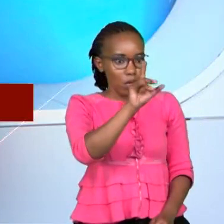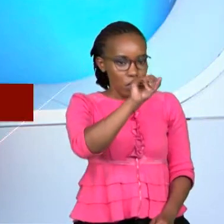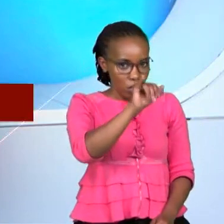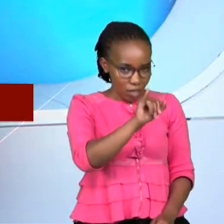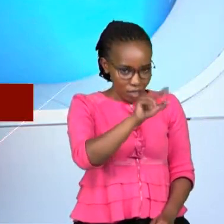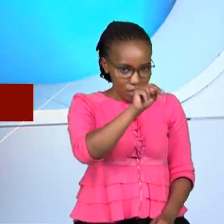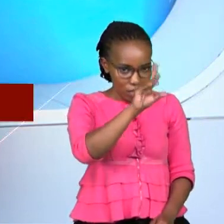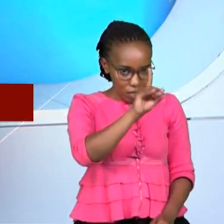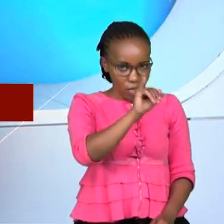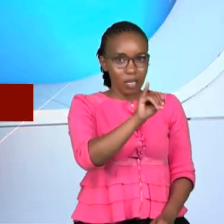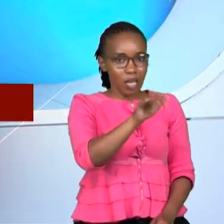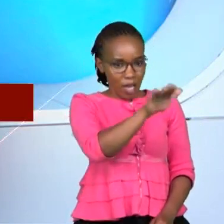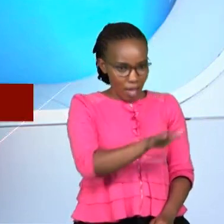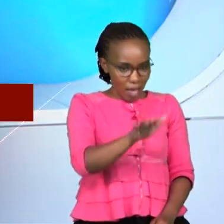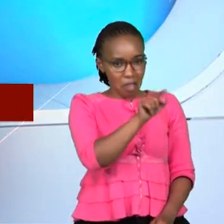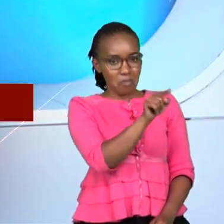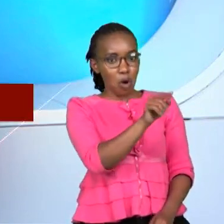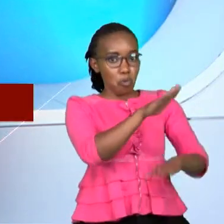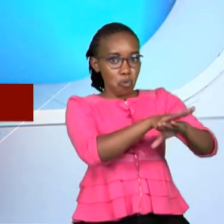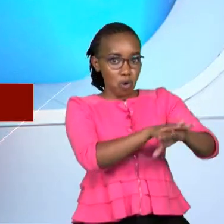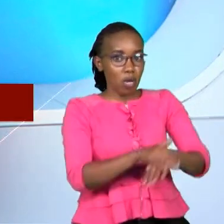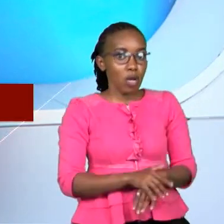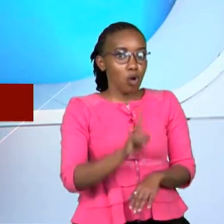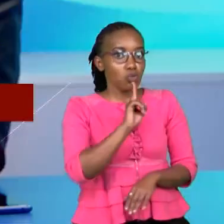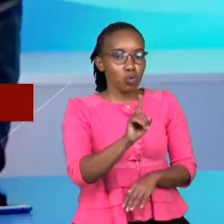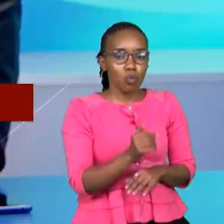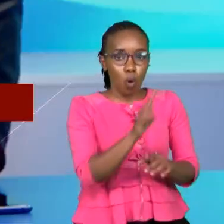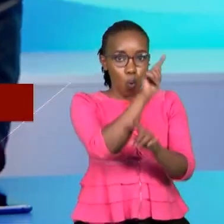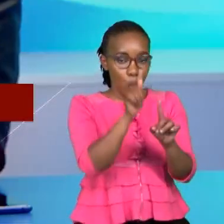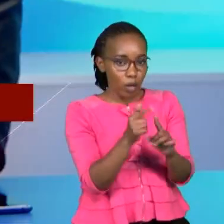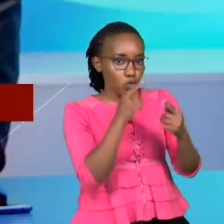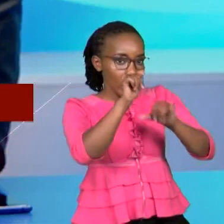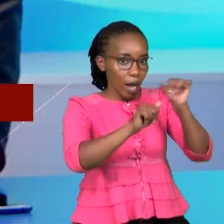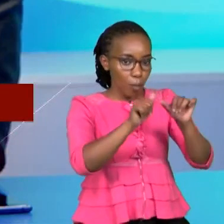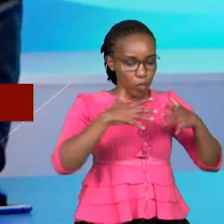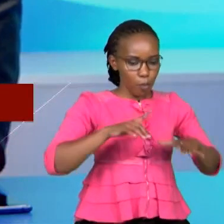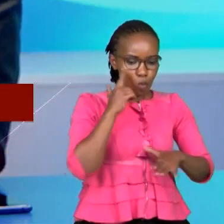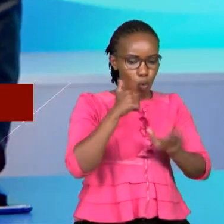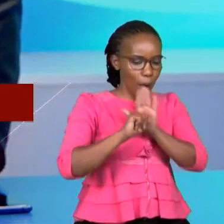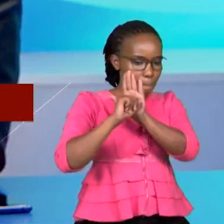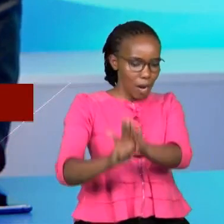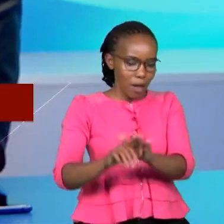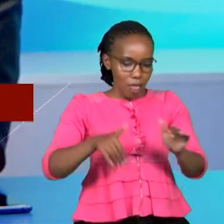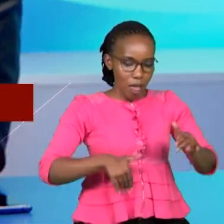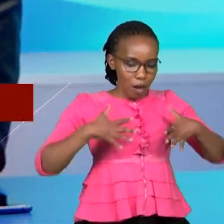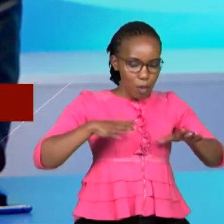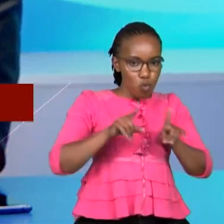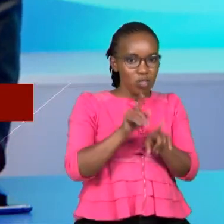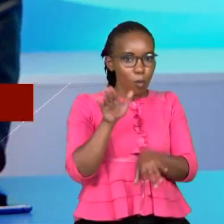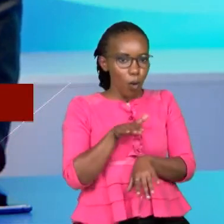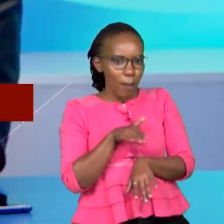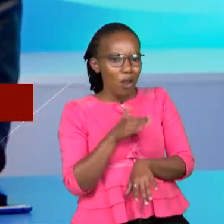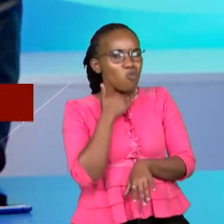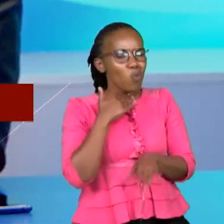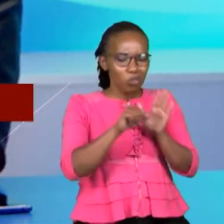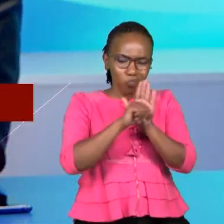his constituency, it is performing well. So we like to isolate. When it comes to people who are marginalized, like young people and women, we like to isolate